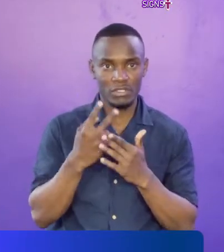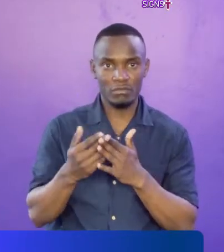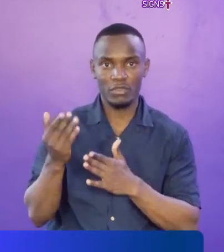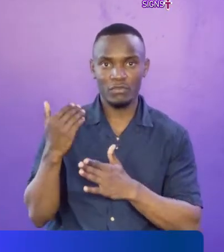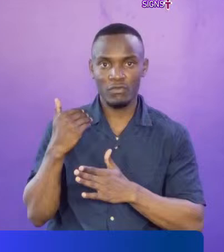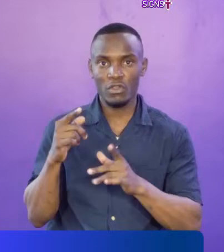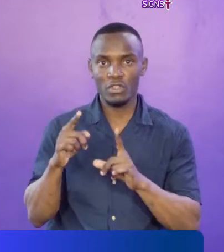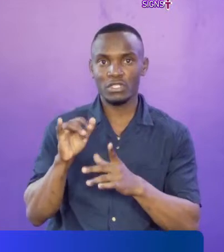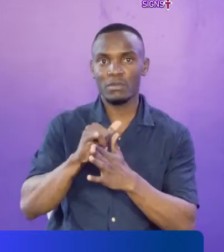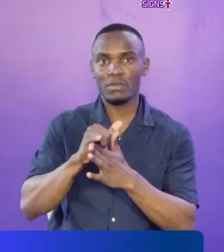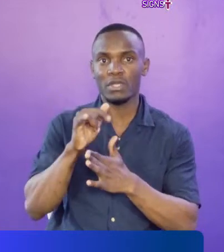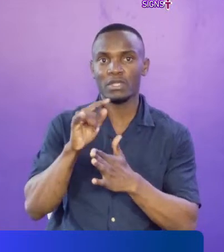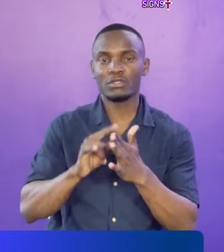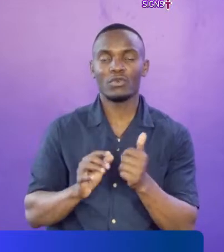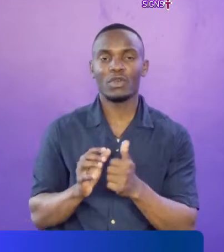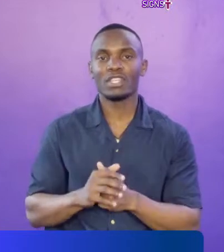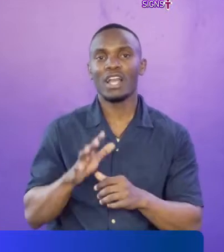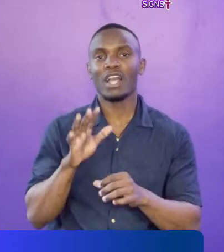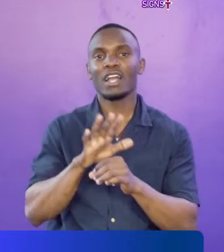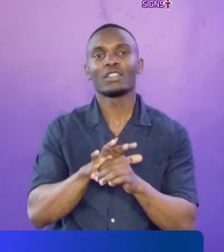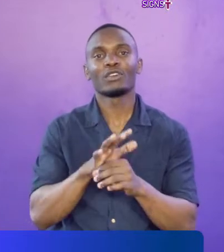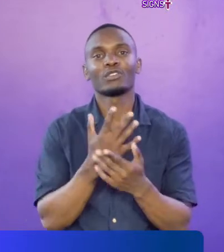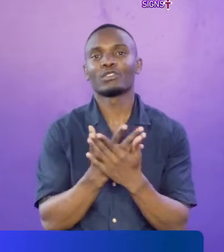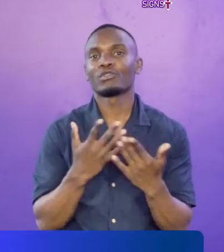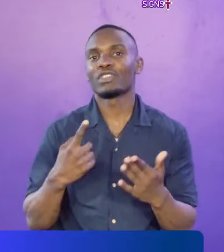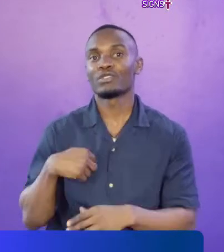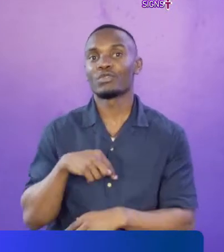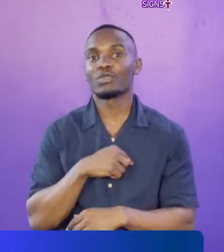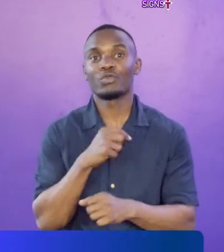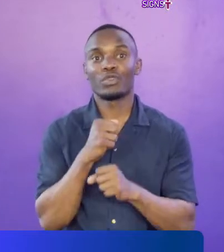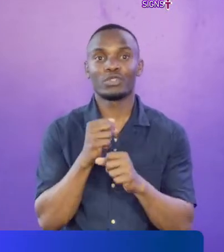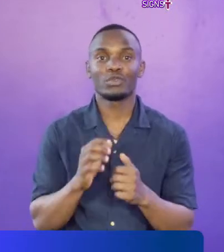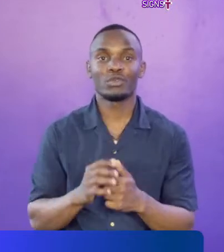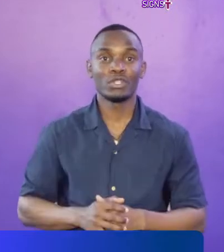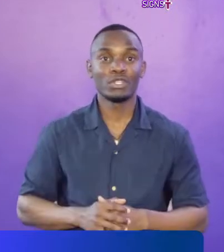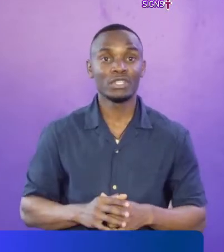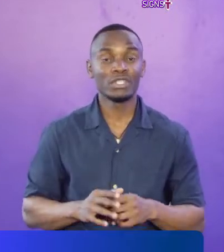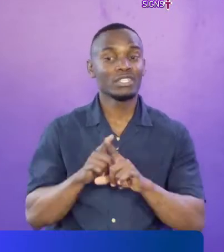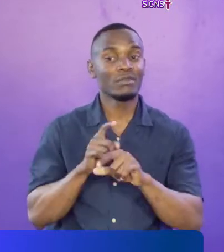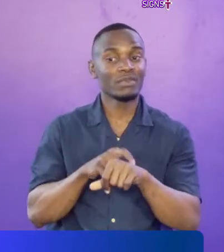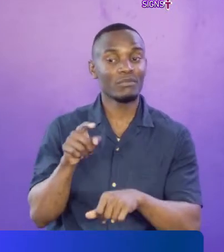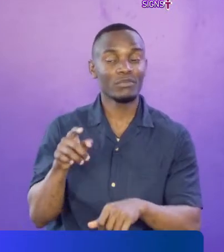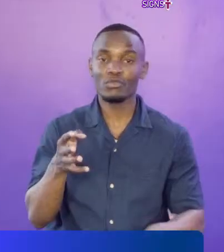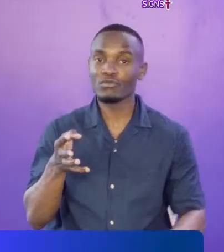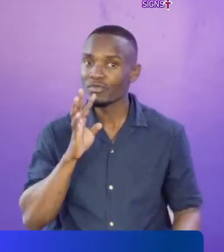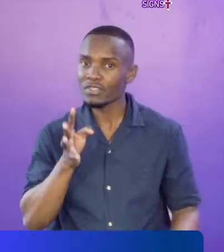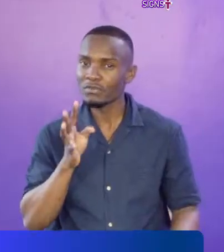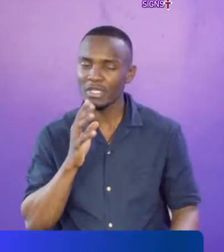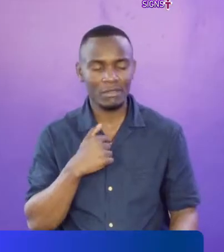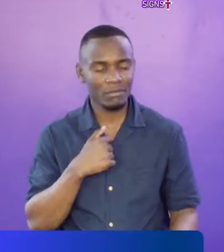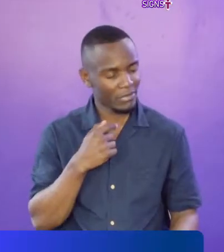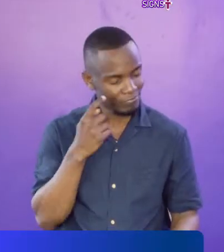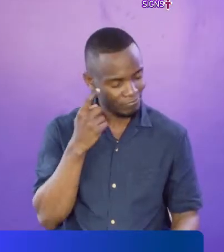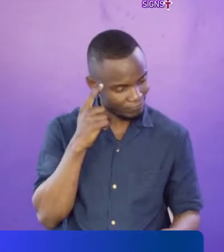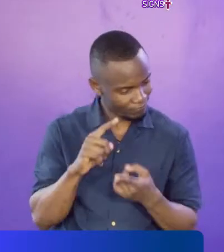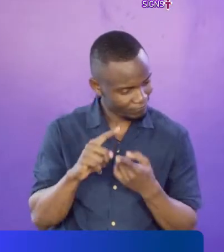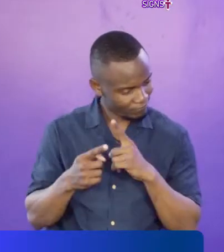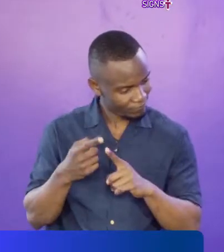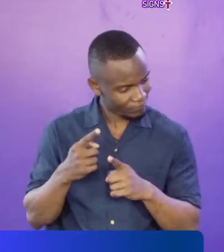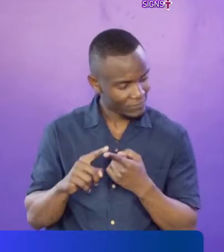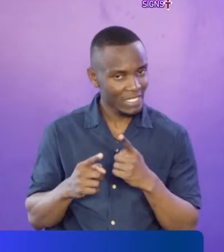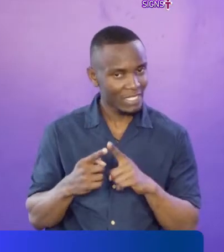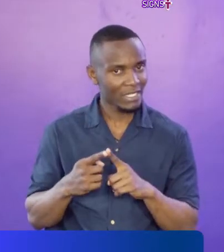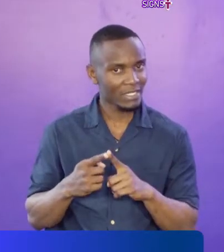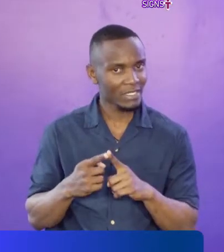of mouthful things that we do. Absolutely, and as you're speaking, I am battling in my head, and this conversation